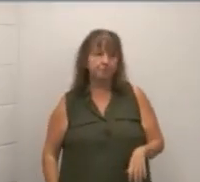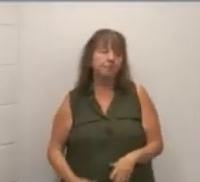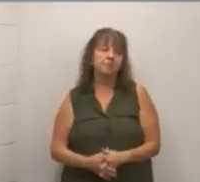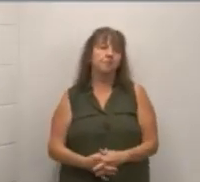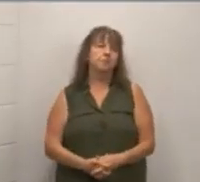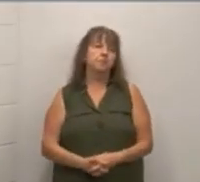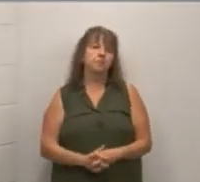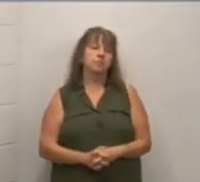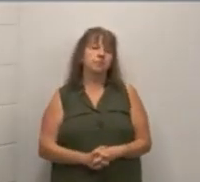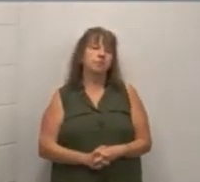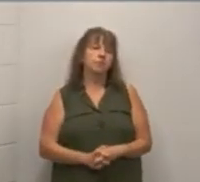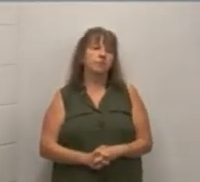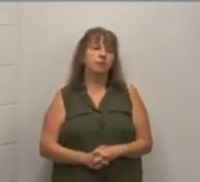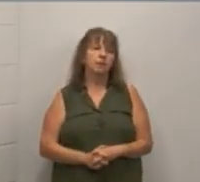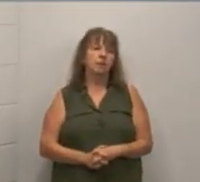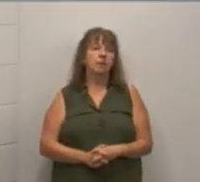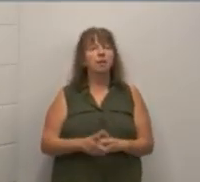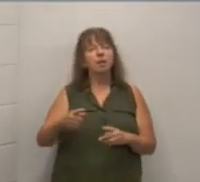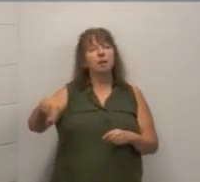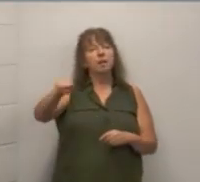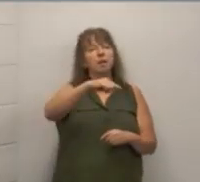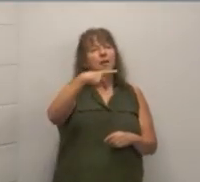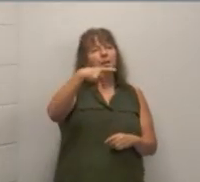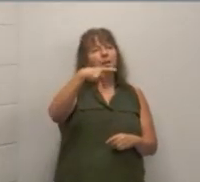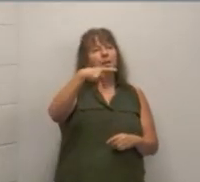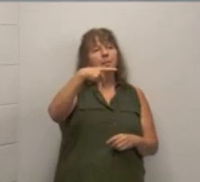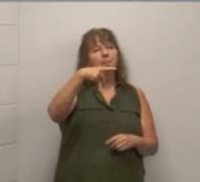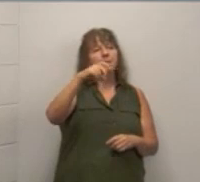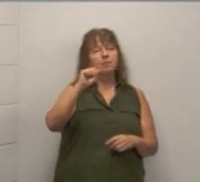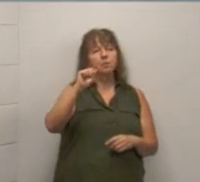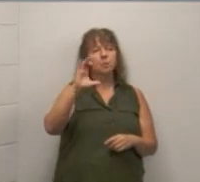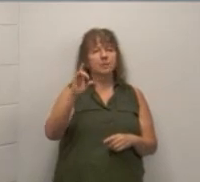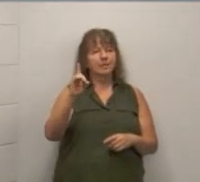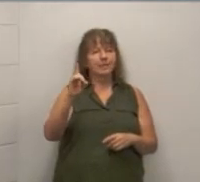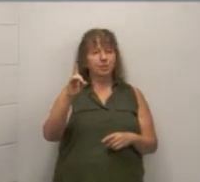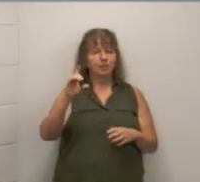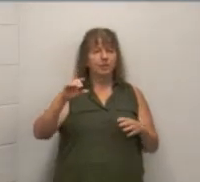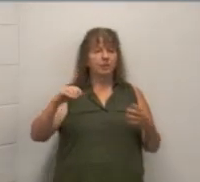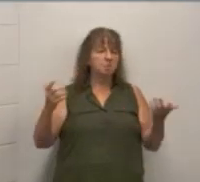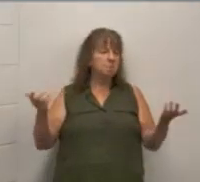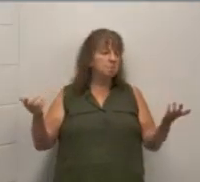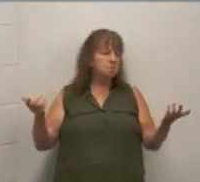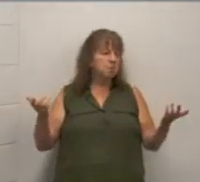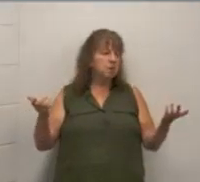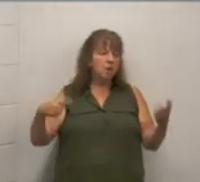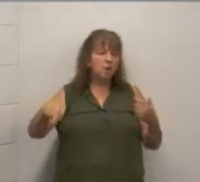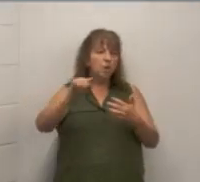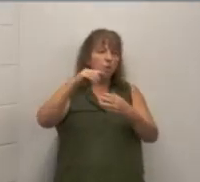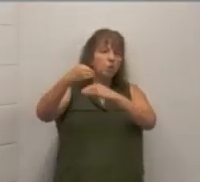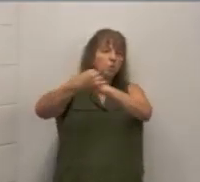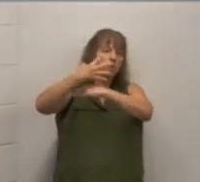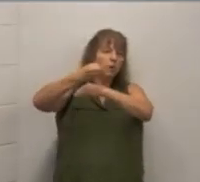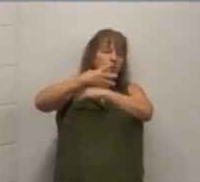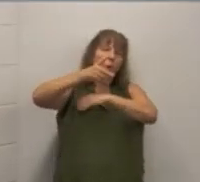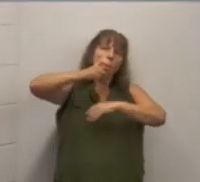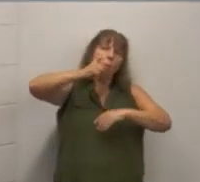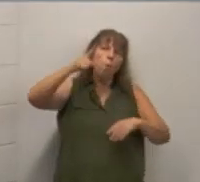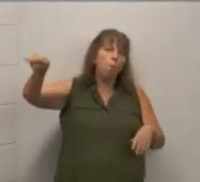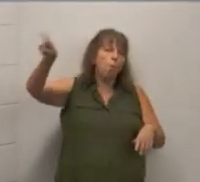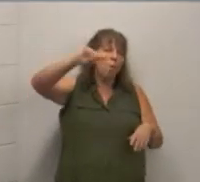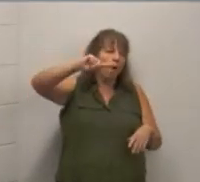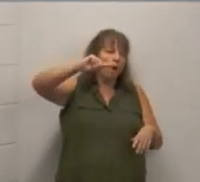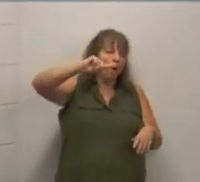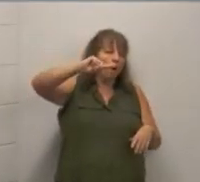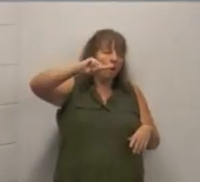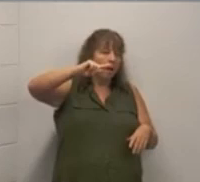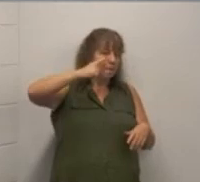Whom did the district consult with regarding mental health impact on this new setting and what it will have on students? Was it a local